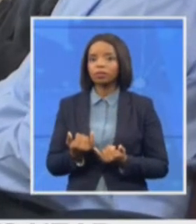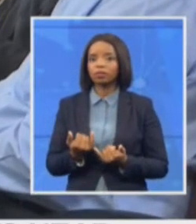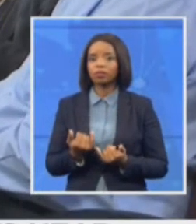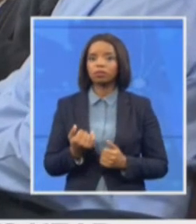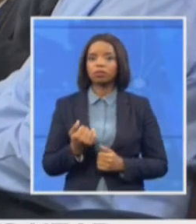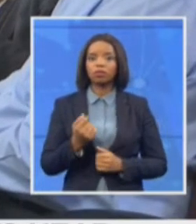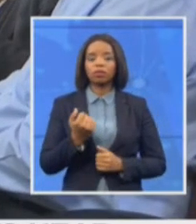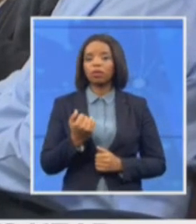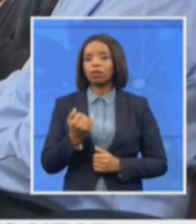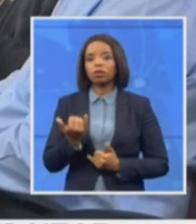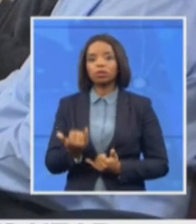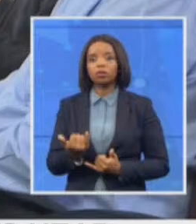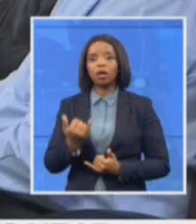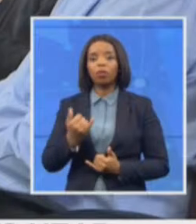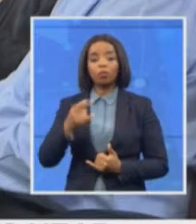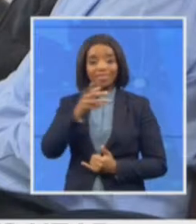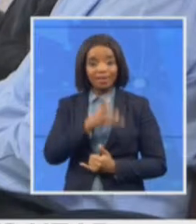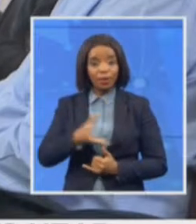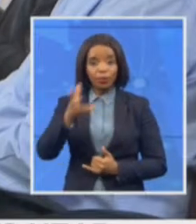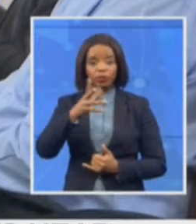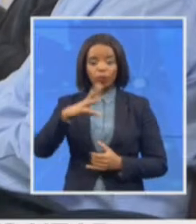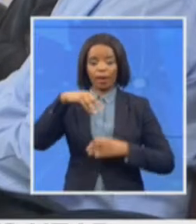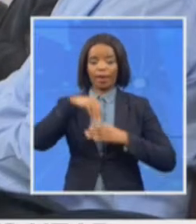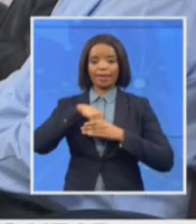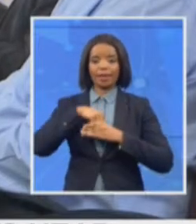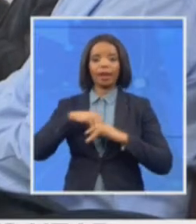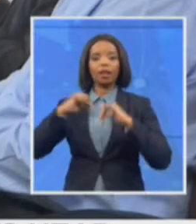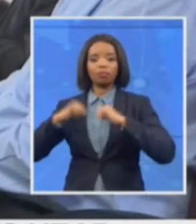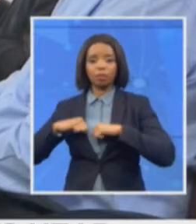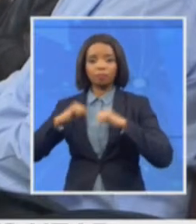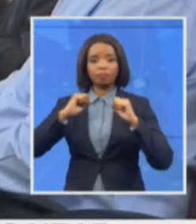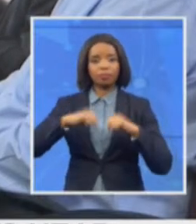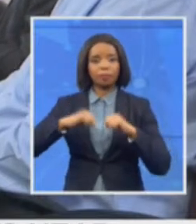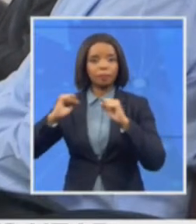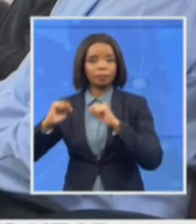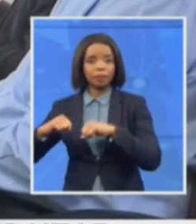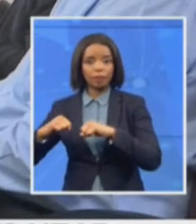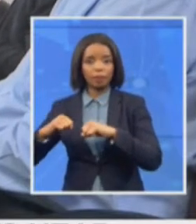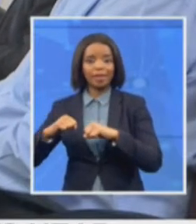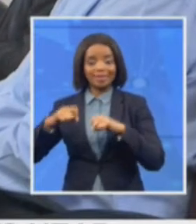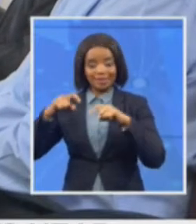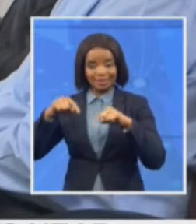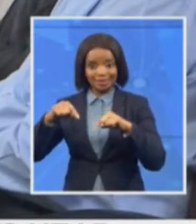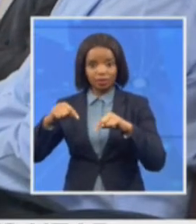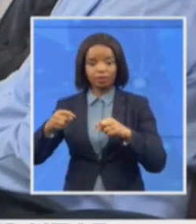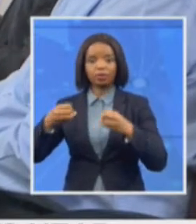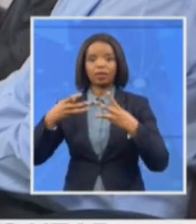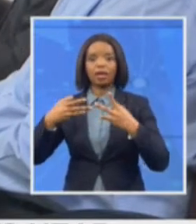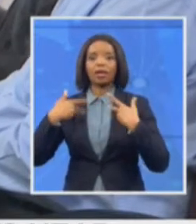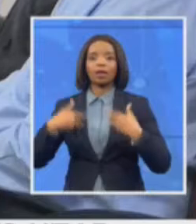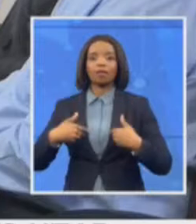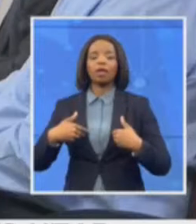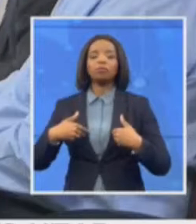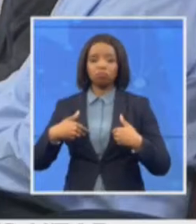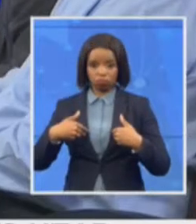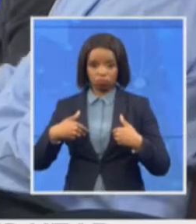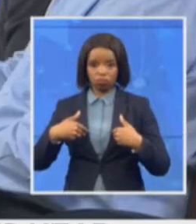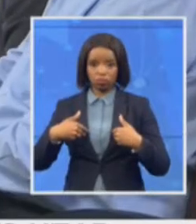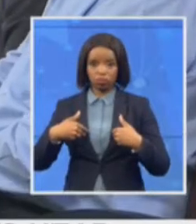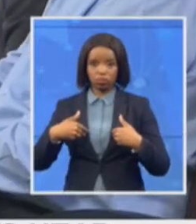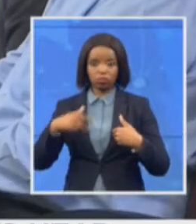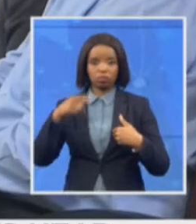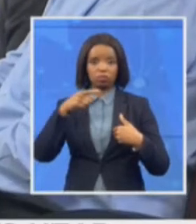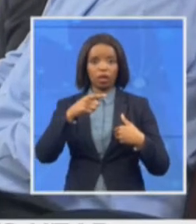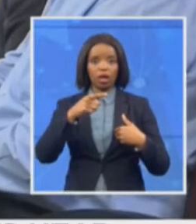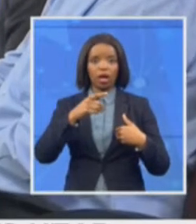agreement that, given the issues, that there is no wisdom in opposing it. In fact, so it was a considered decision